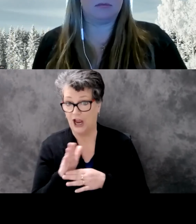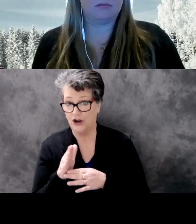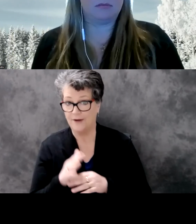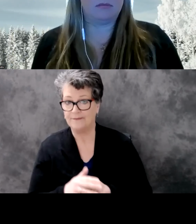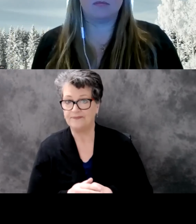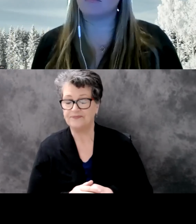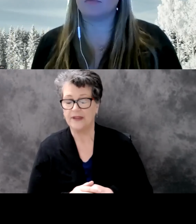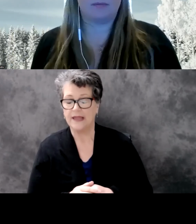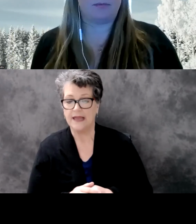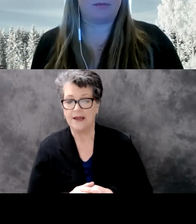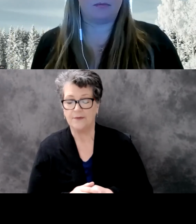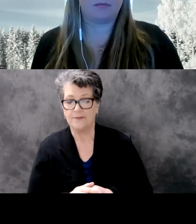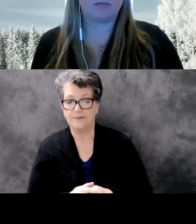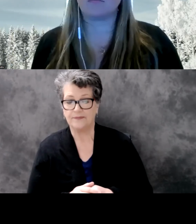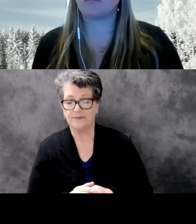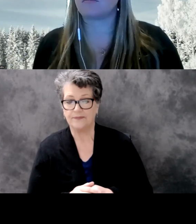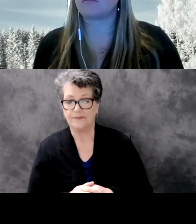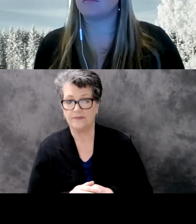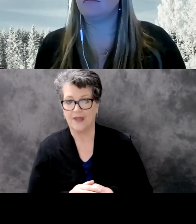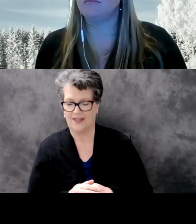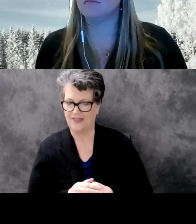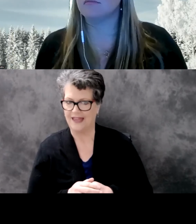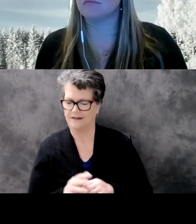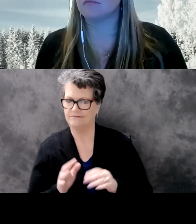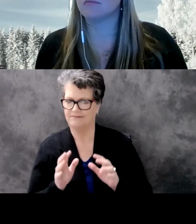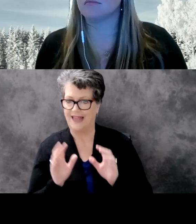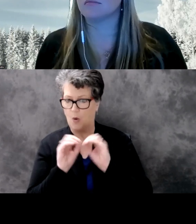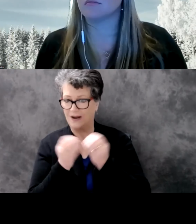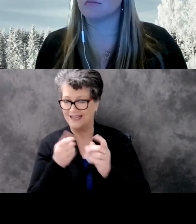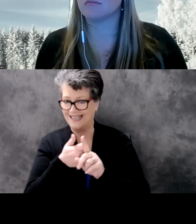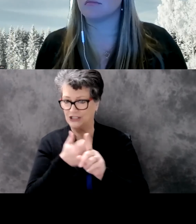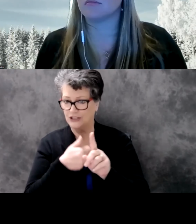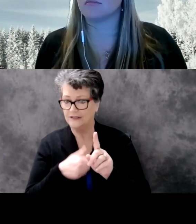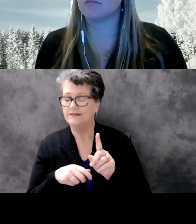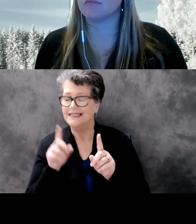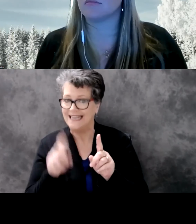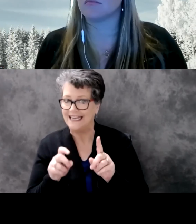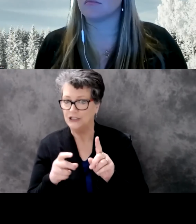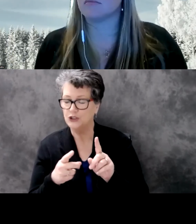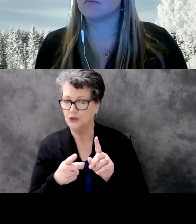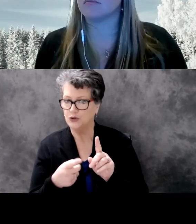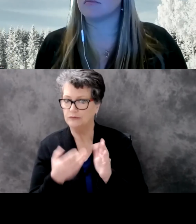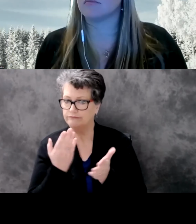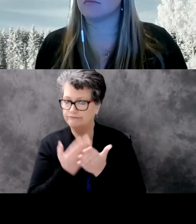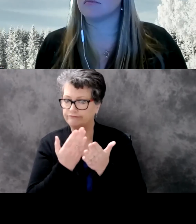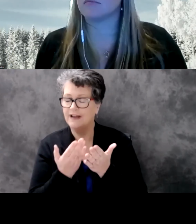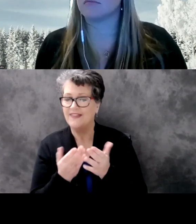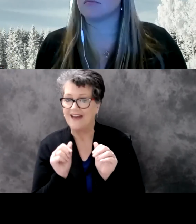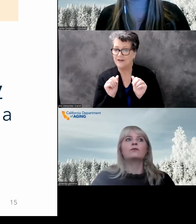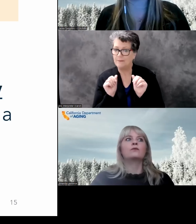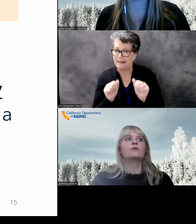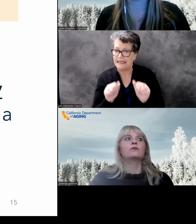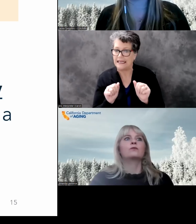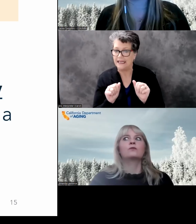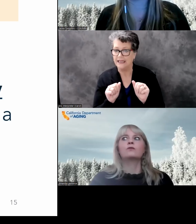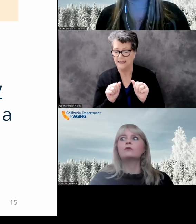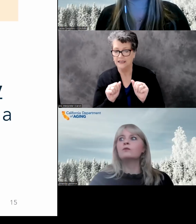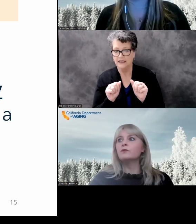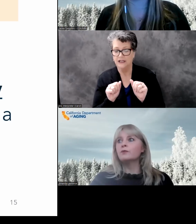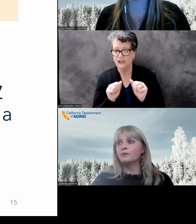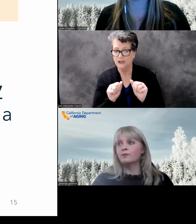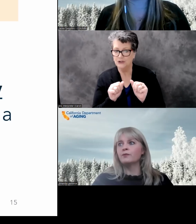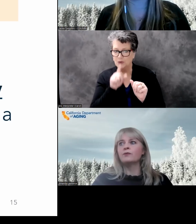think that the applicant entity needs to demonstrate that they have the ability to go into